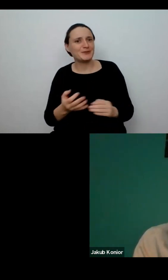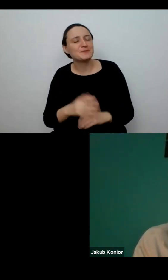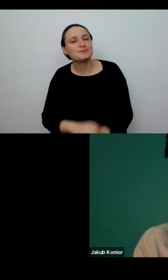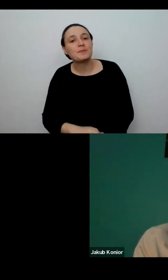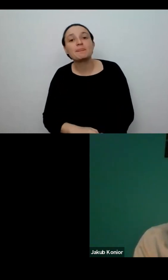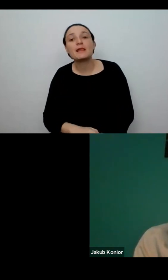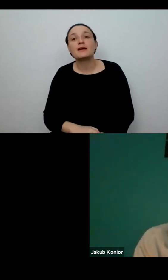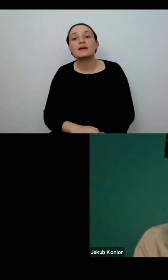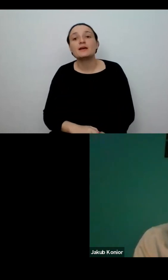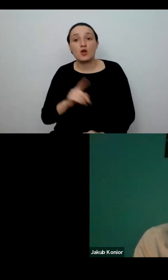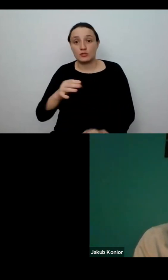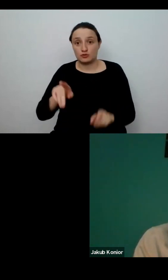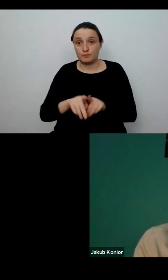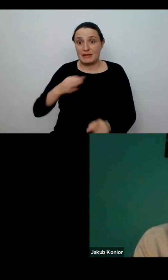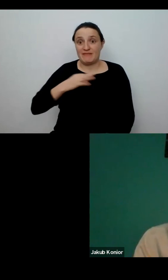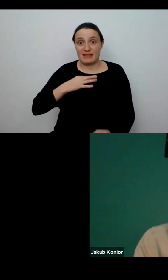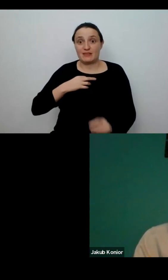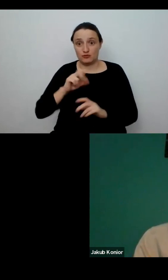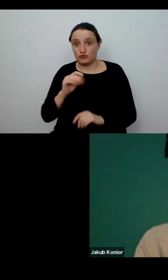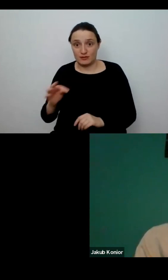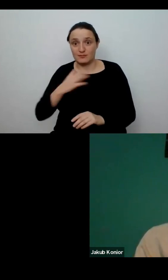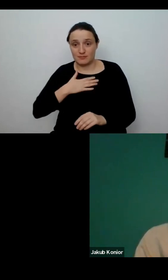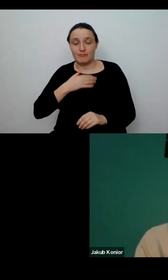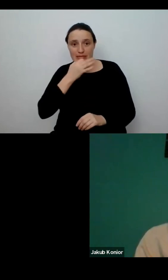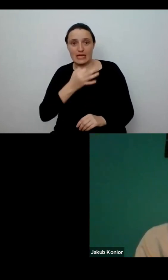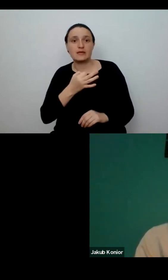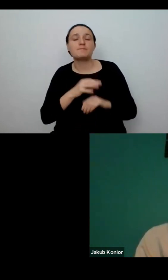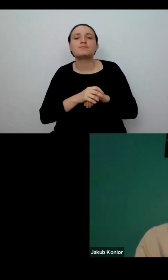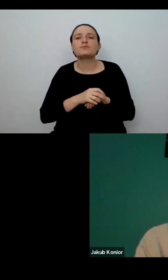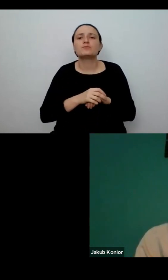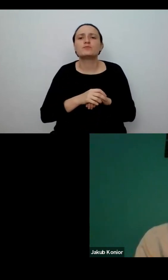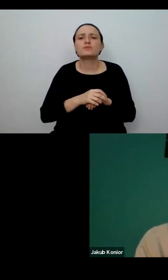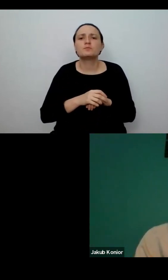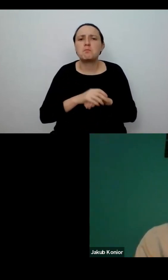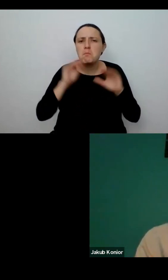possible to see the data on your map from before the